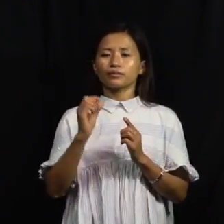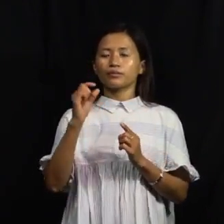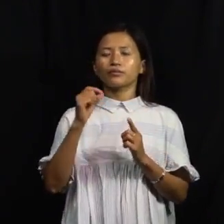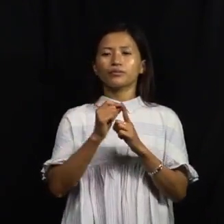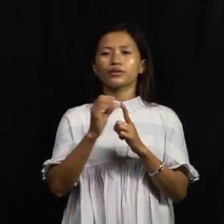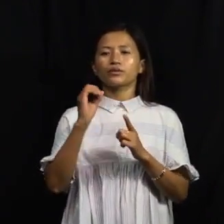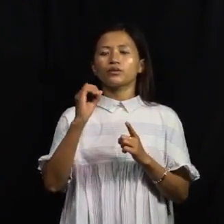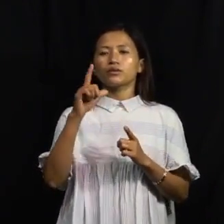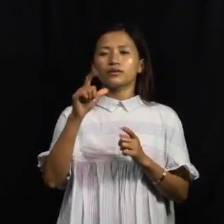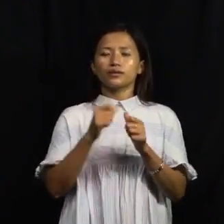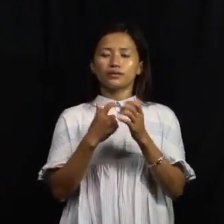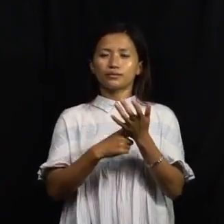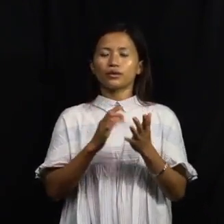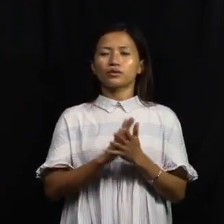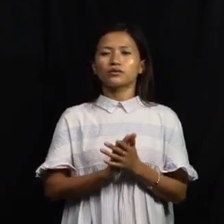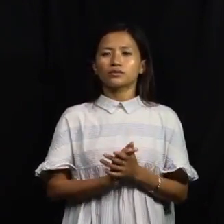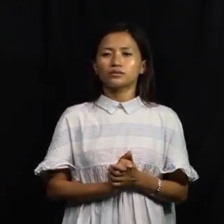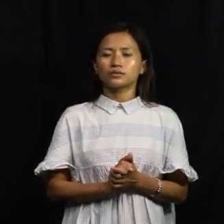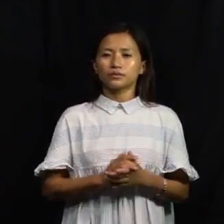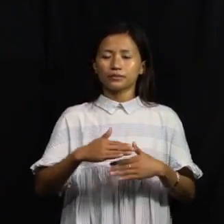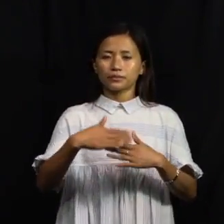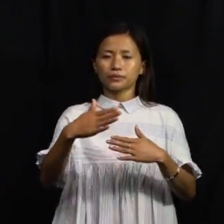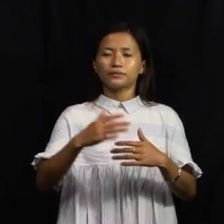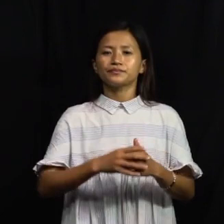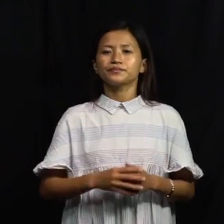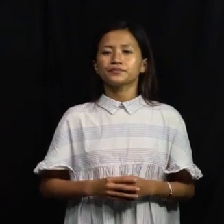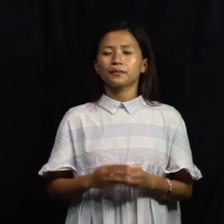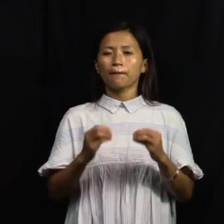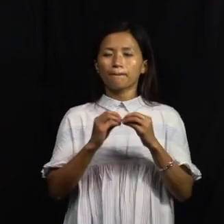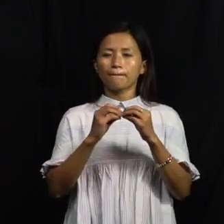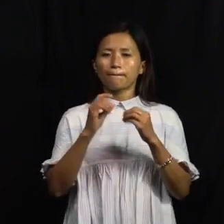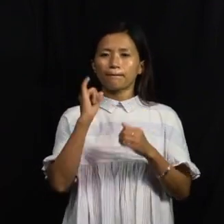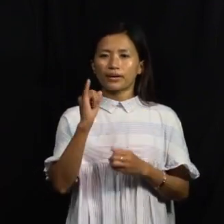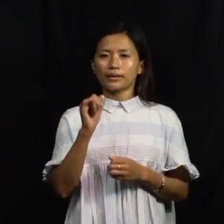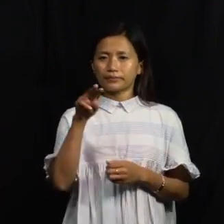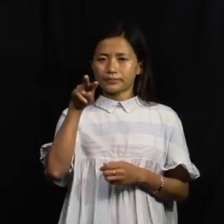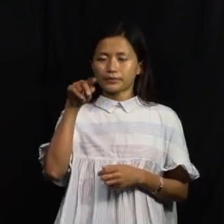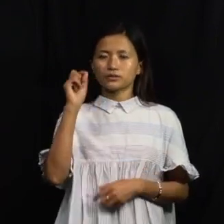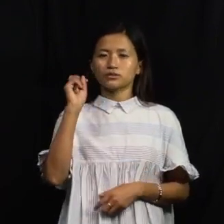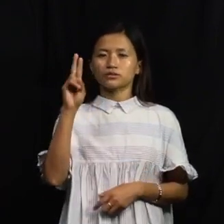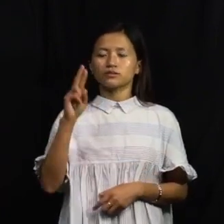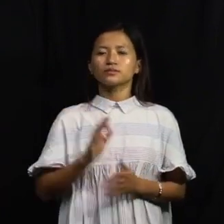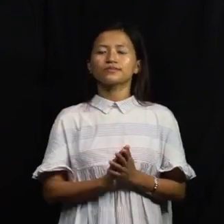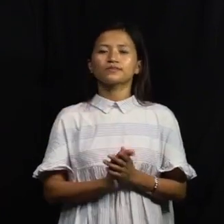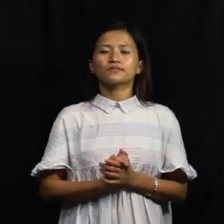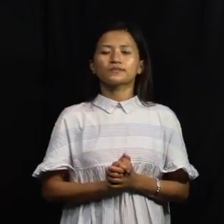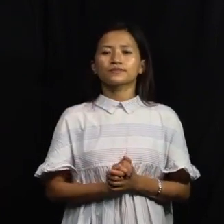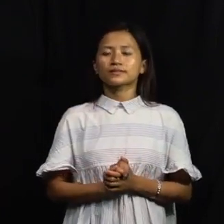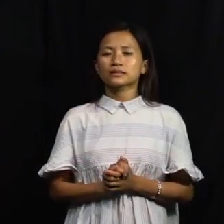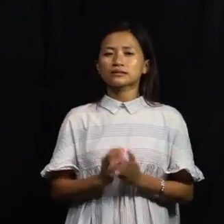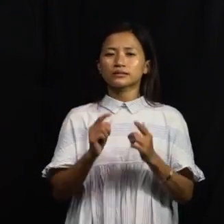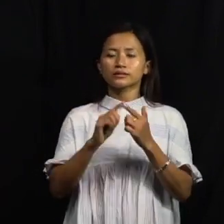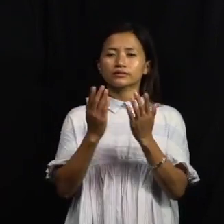So what do you mean by bi? Here the word bi would mean two, isn't it? So the process of